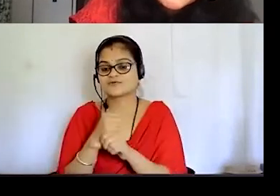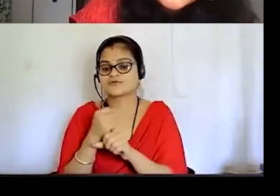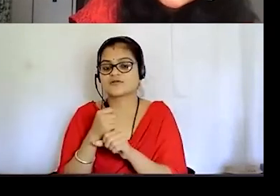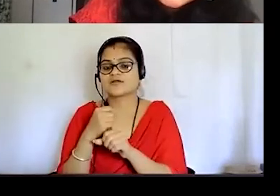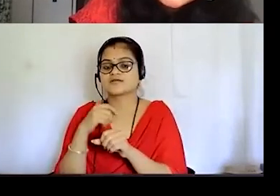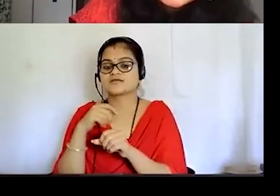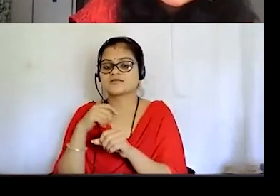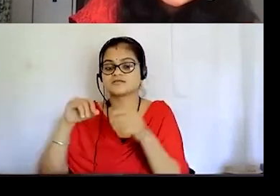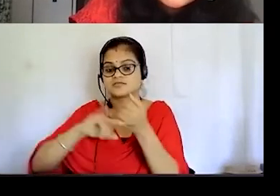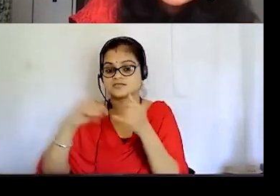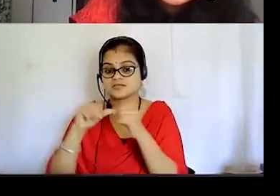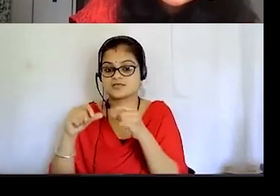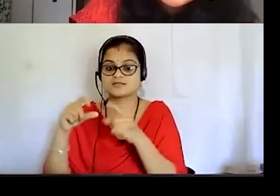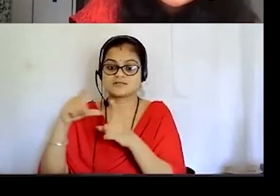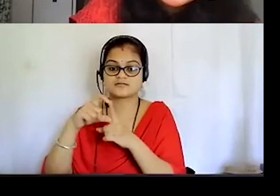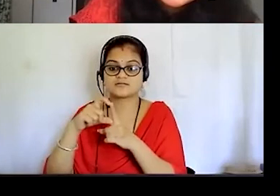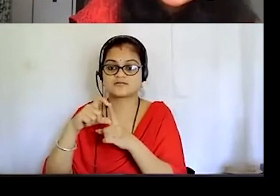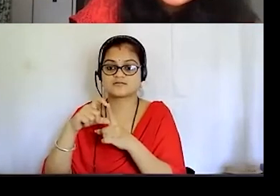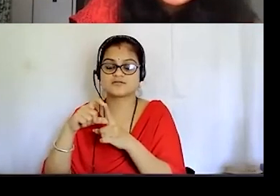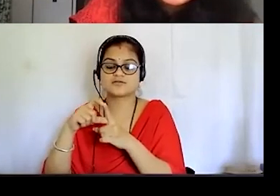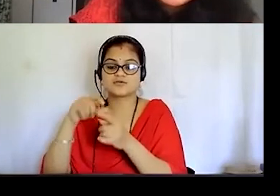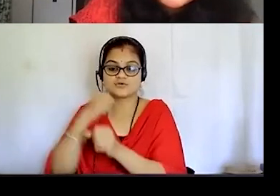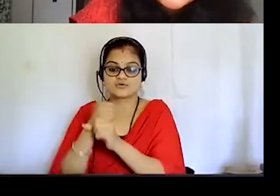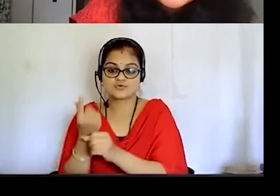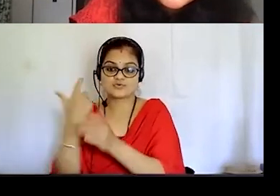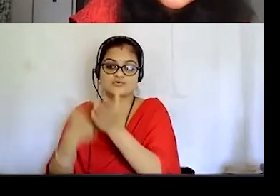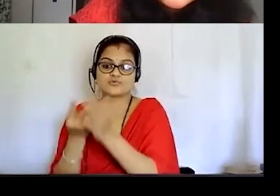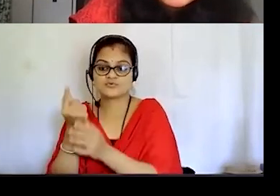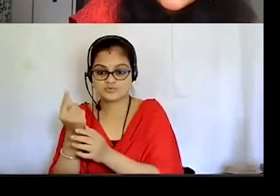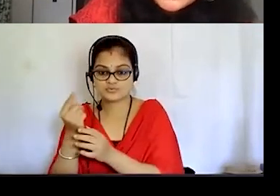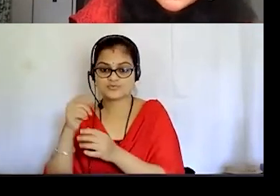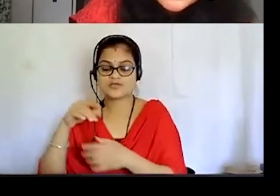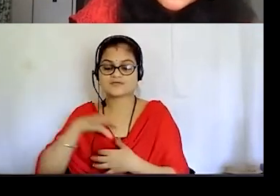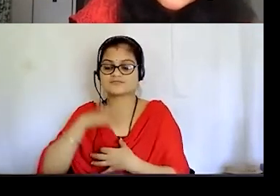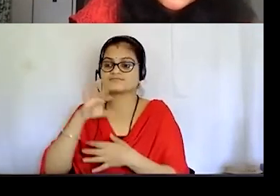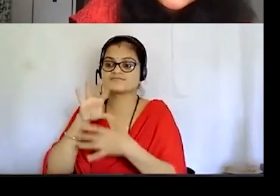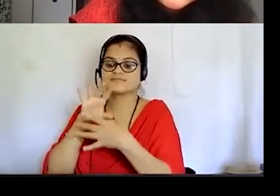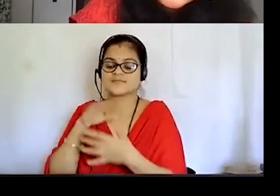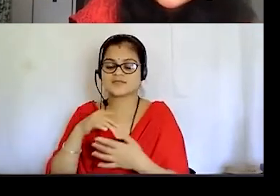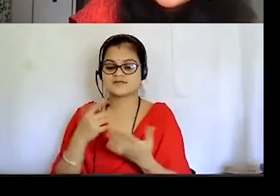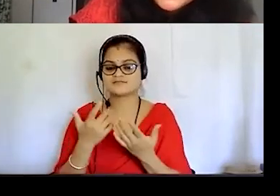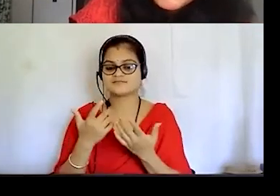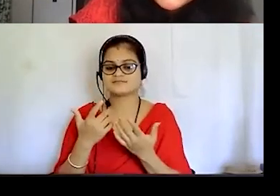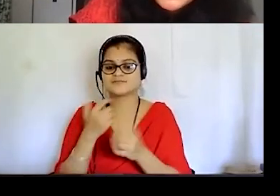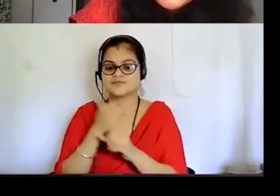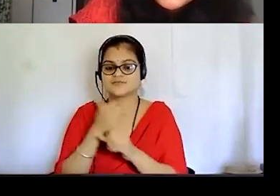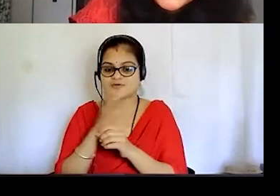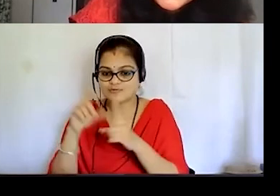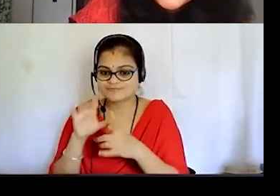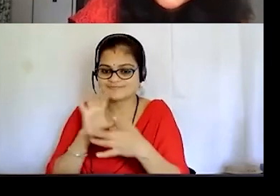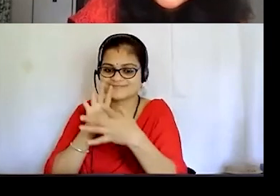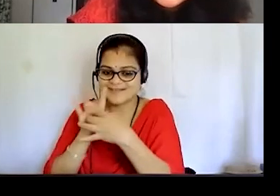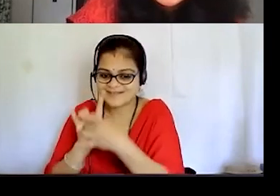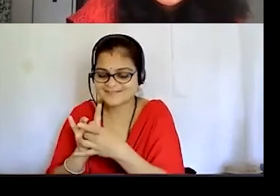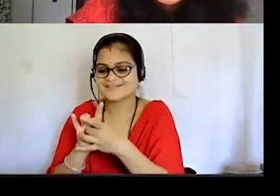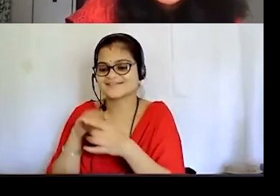re. This is a song of surrender to a deeper wisdom, a very sacred song in the repertoire of this